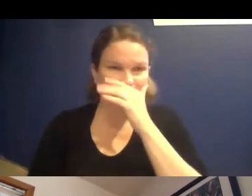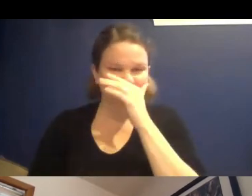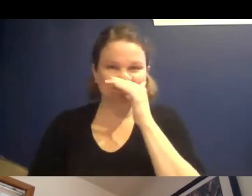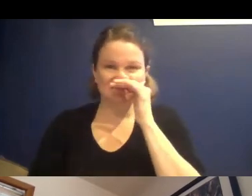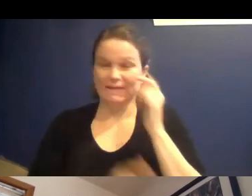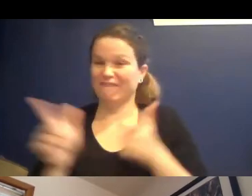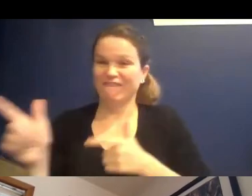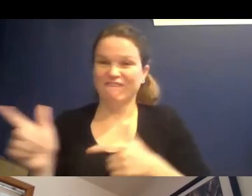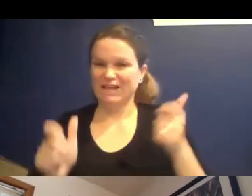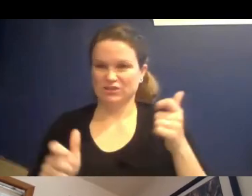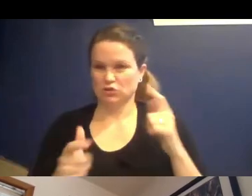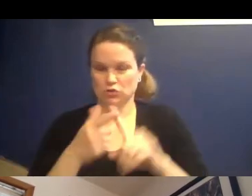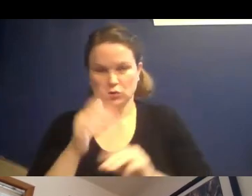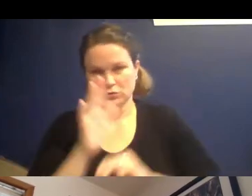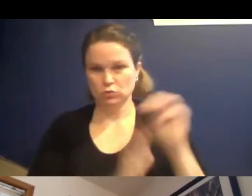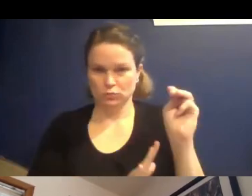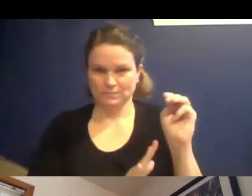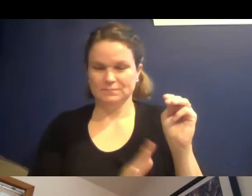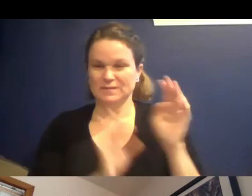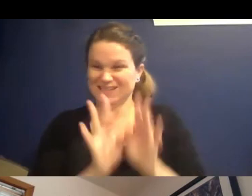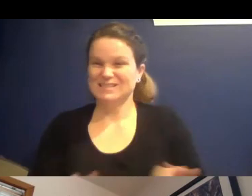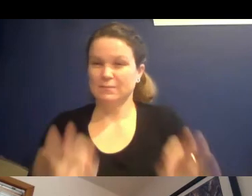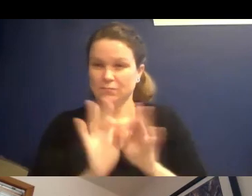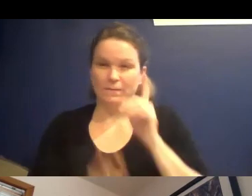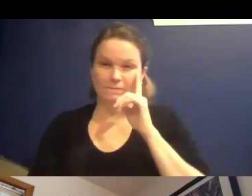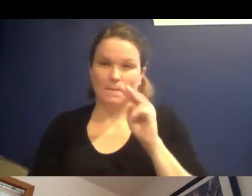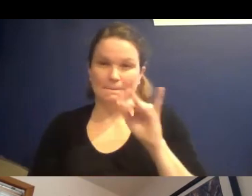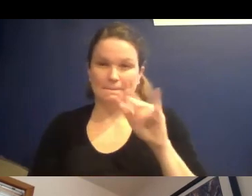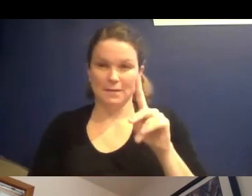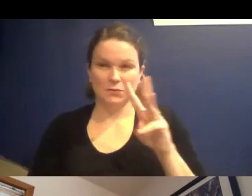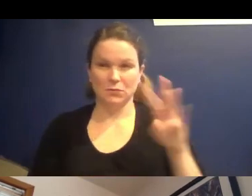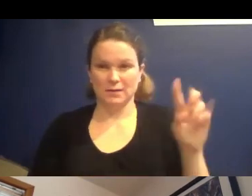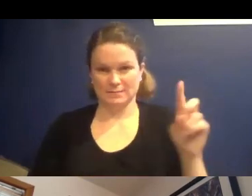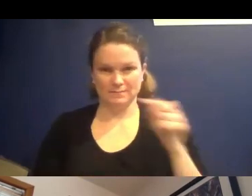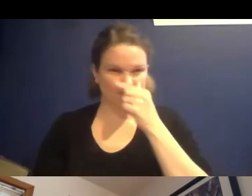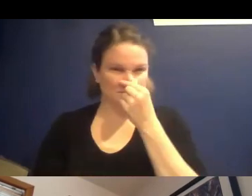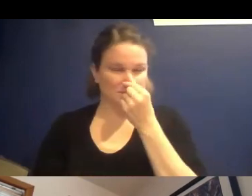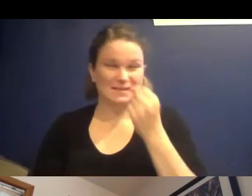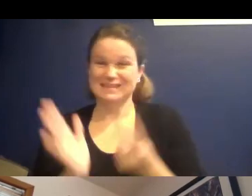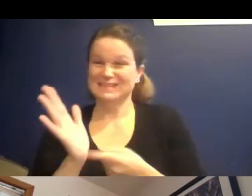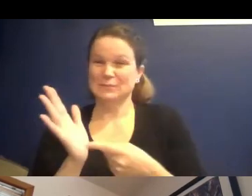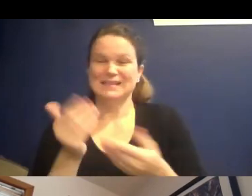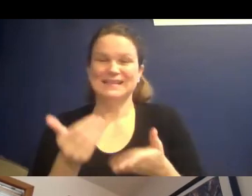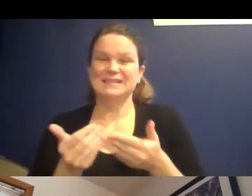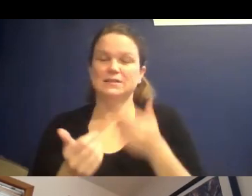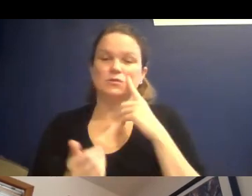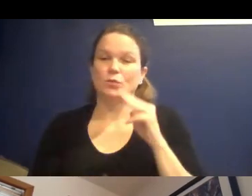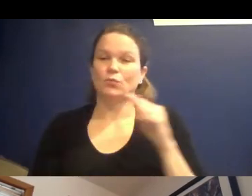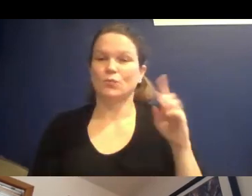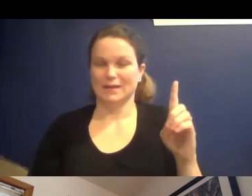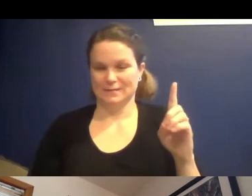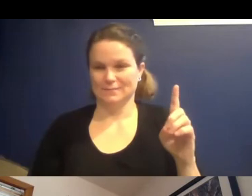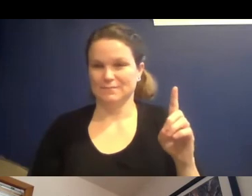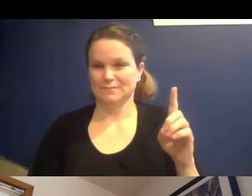faster to maturity, important for milkweed, which takes 2 to 3 years to mature. Sometimes it's easier to reap and you'll have a